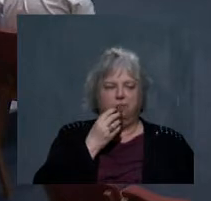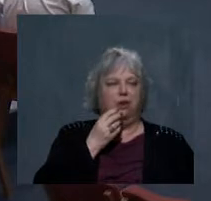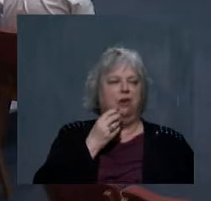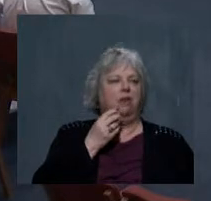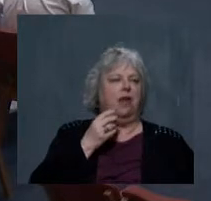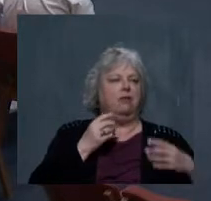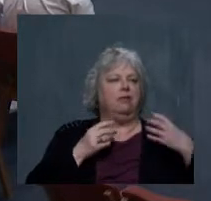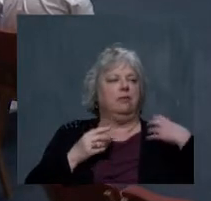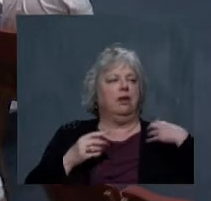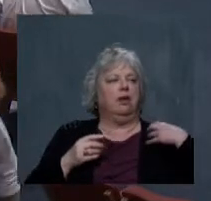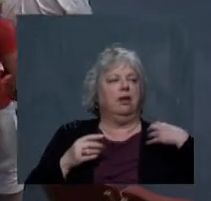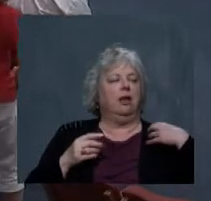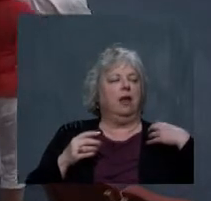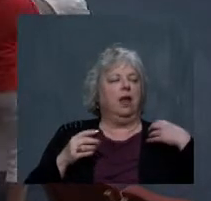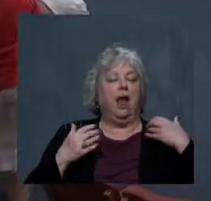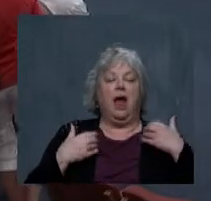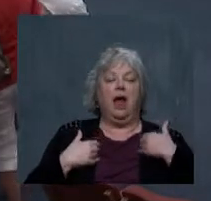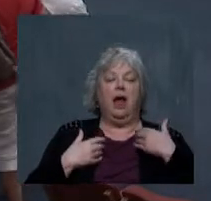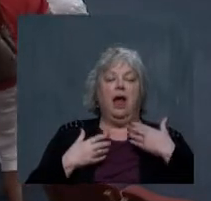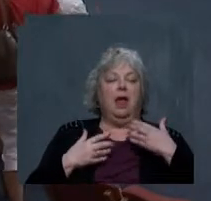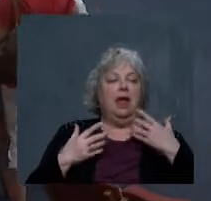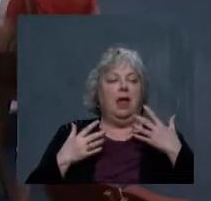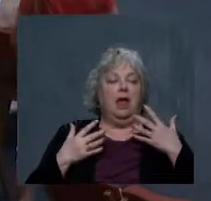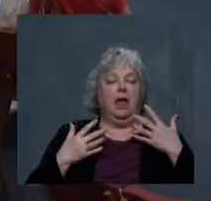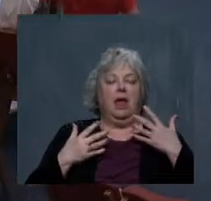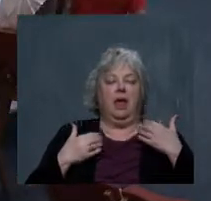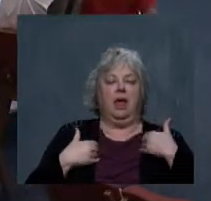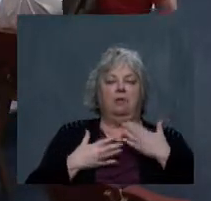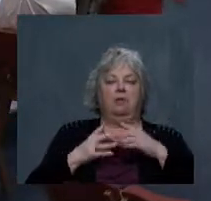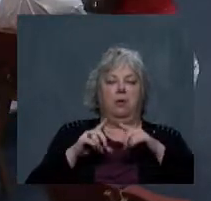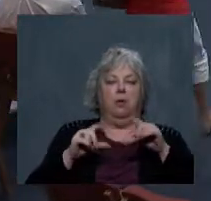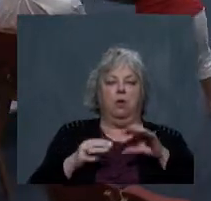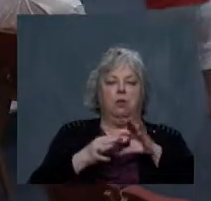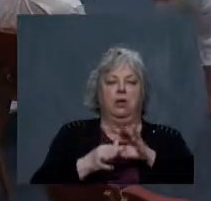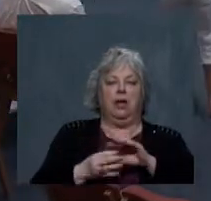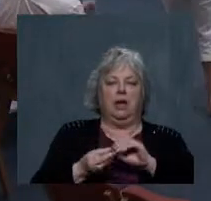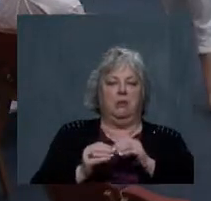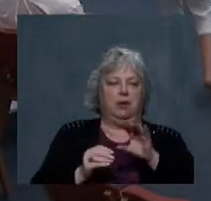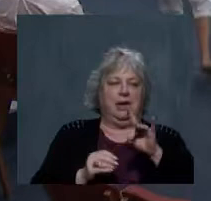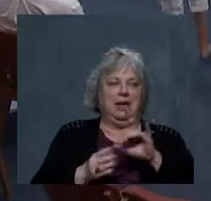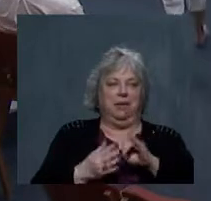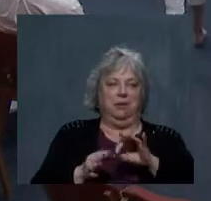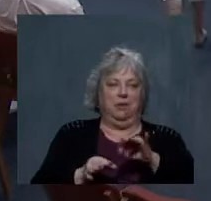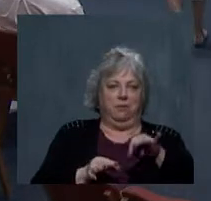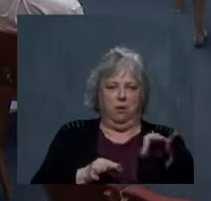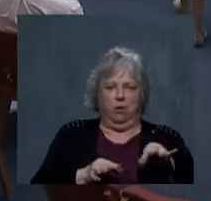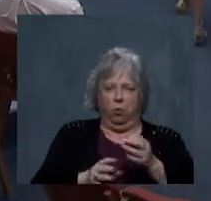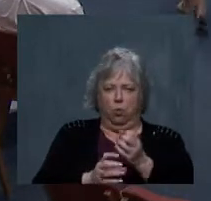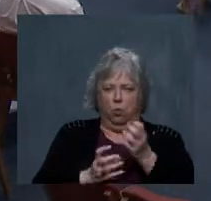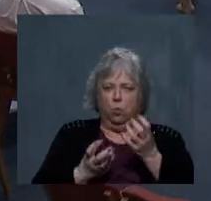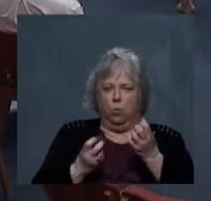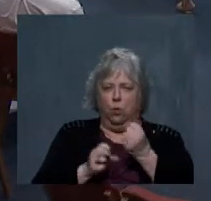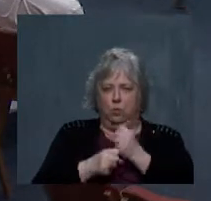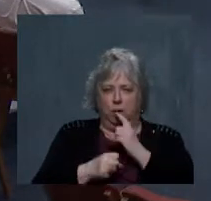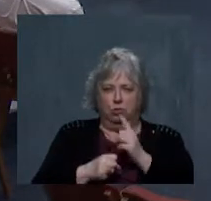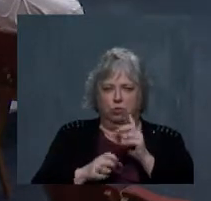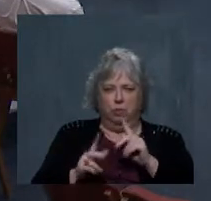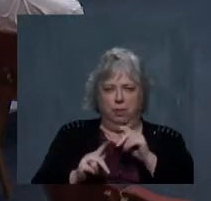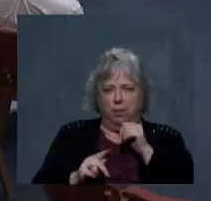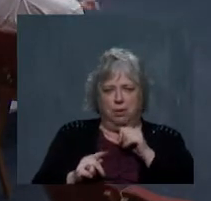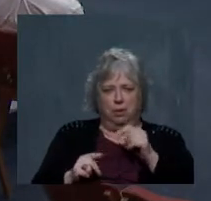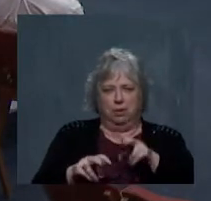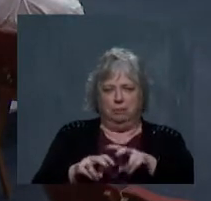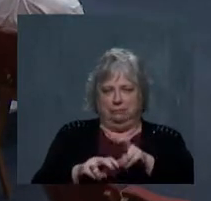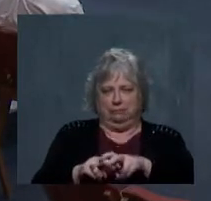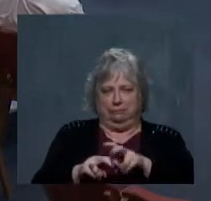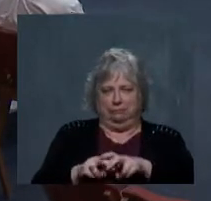Hey, while we're transitioning, I had some cards on item D that was deferred. I want to be sure these people were not out here waiting